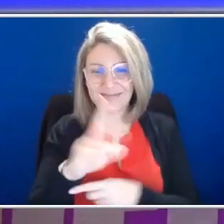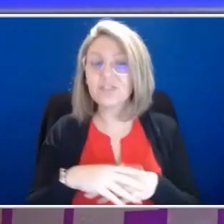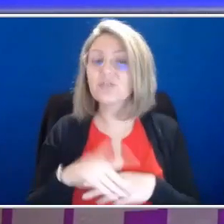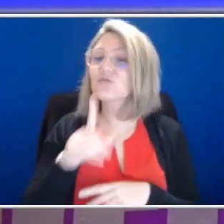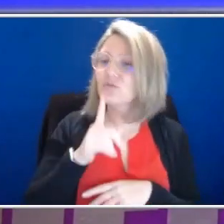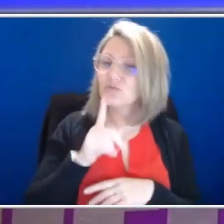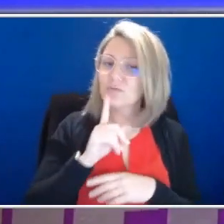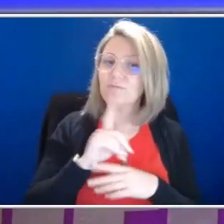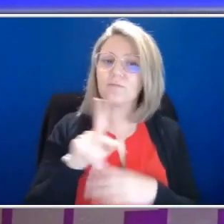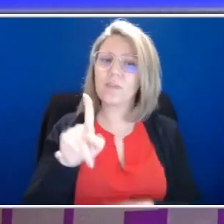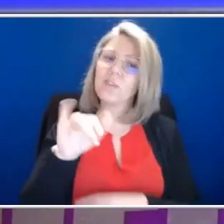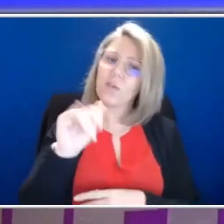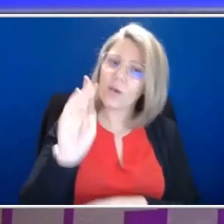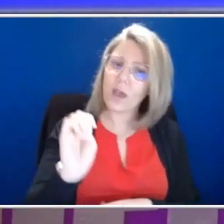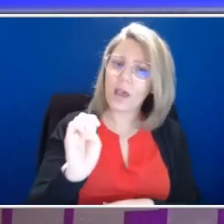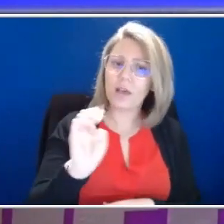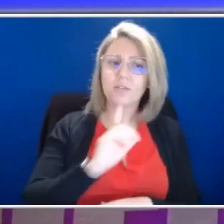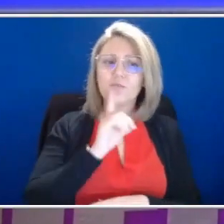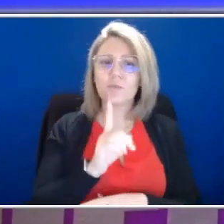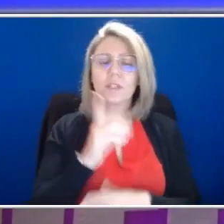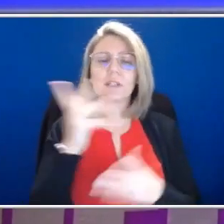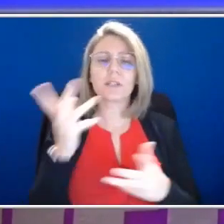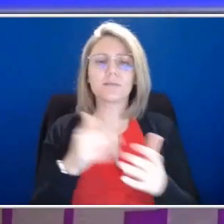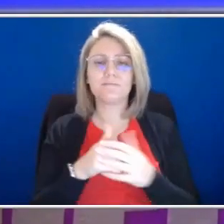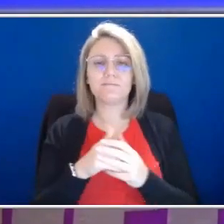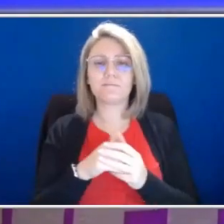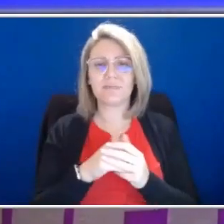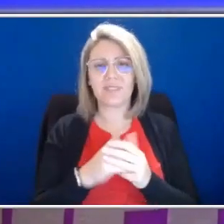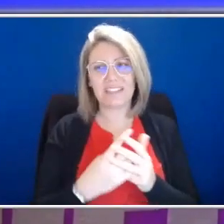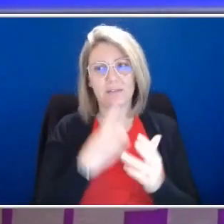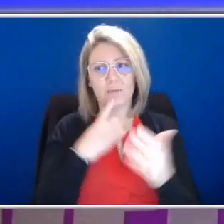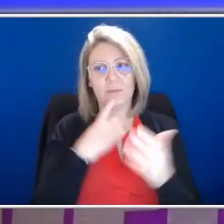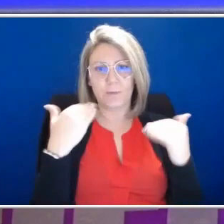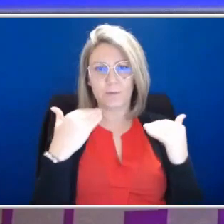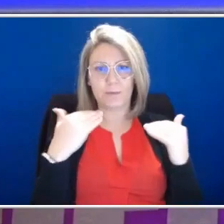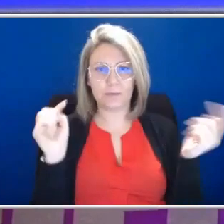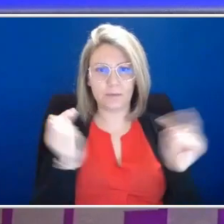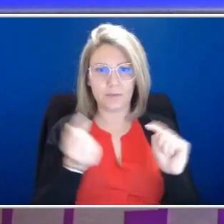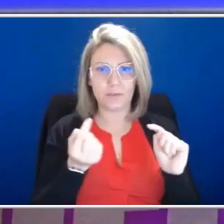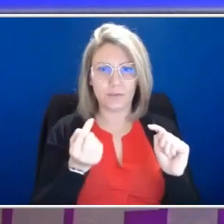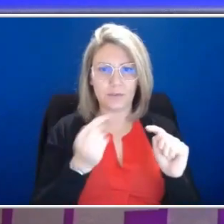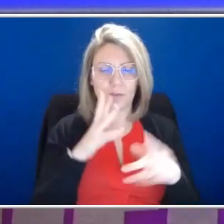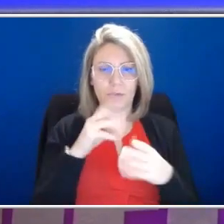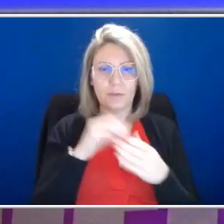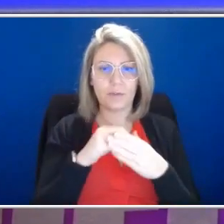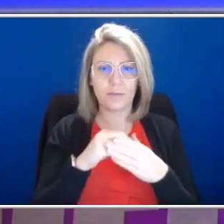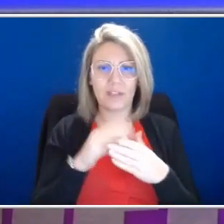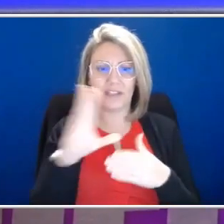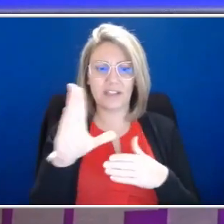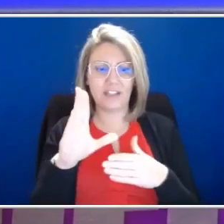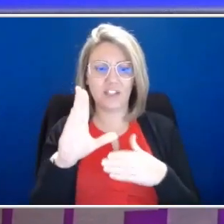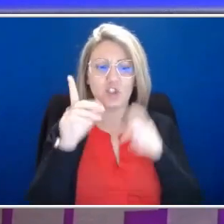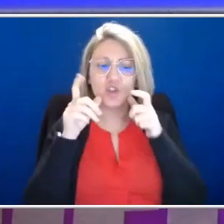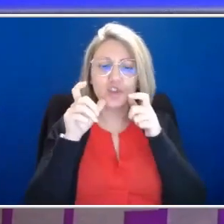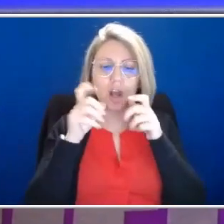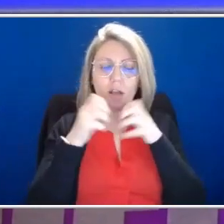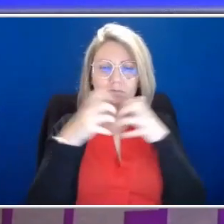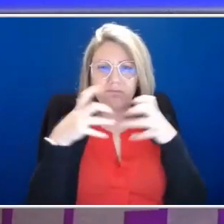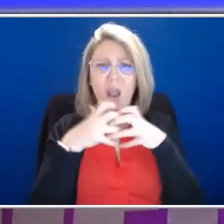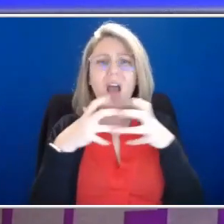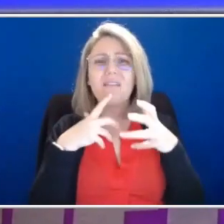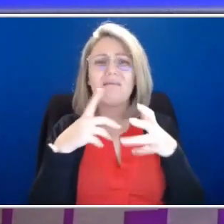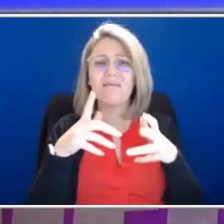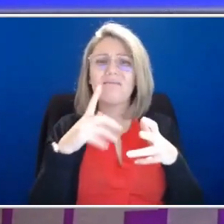Kyle really faced some severe injuries, including the fact that his jaw was shattered. The halo that he was wearing was for his